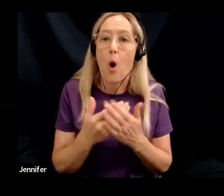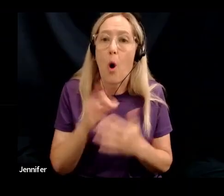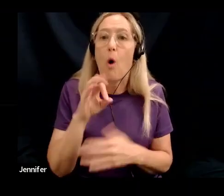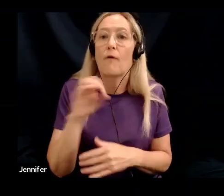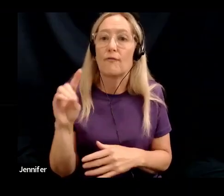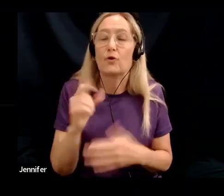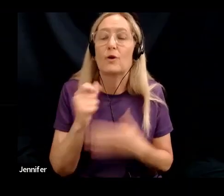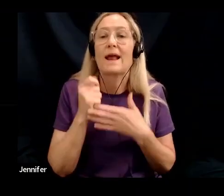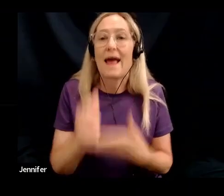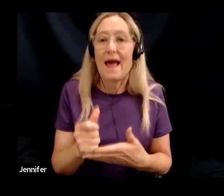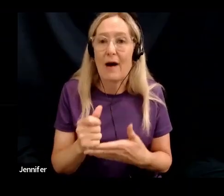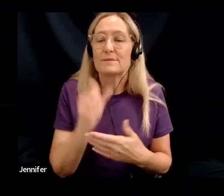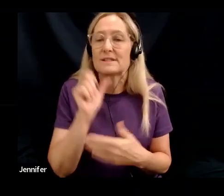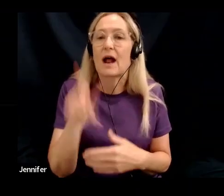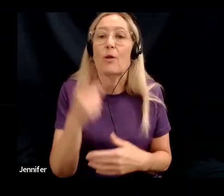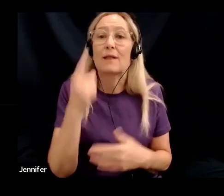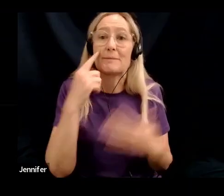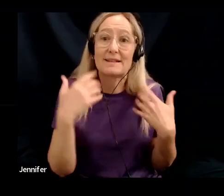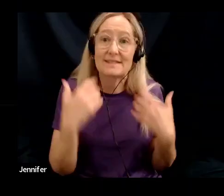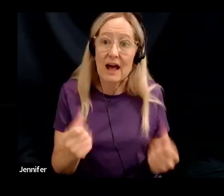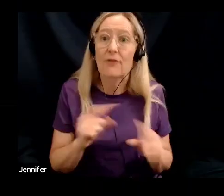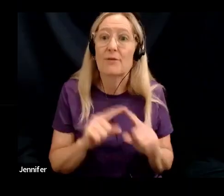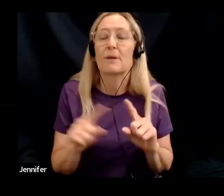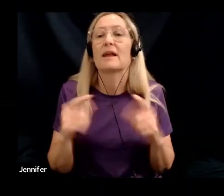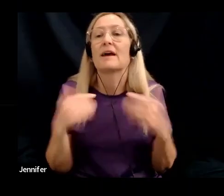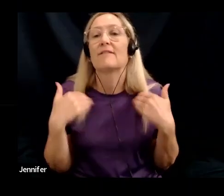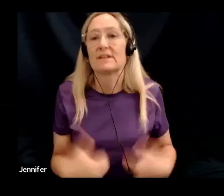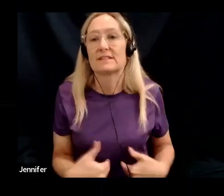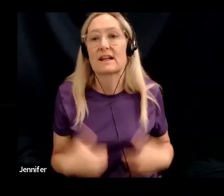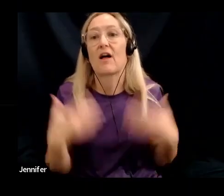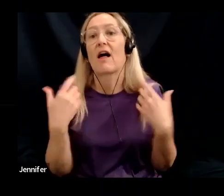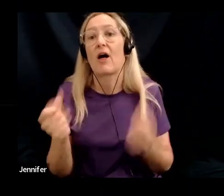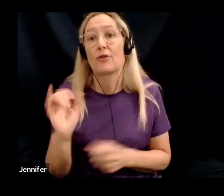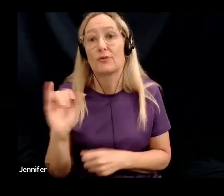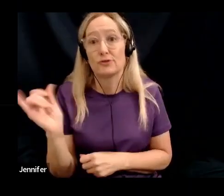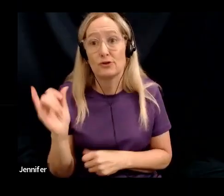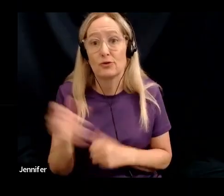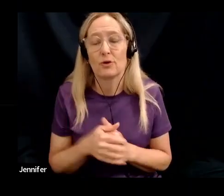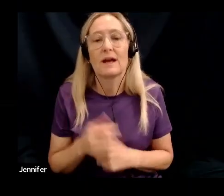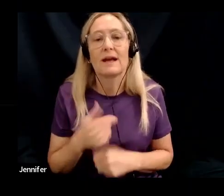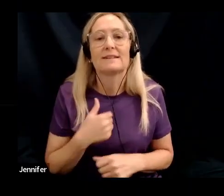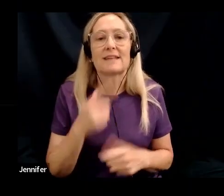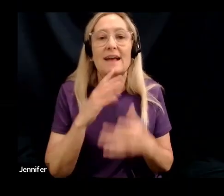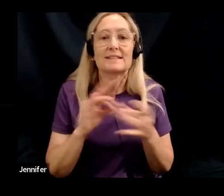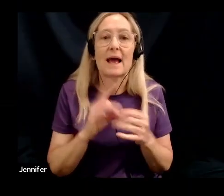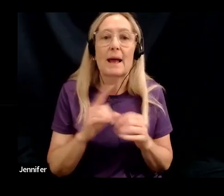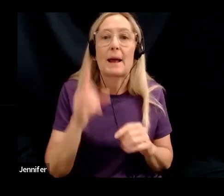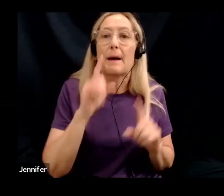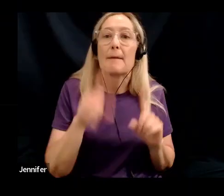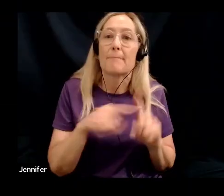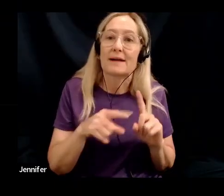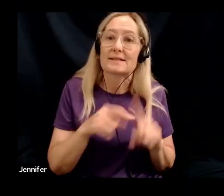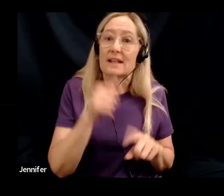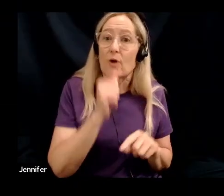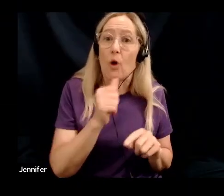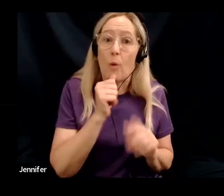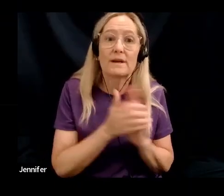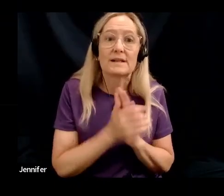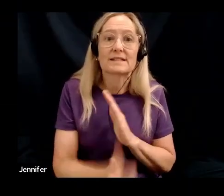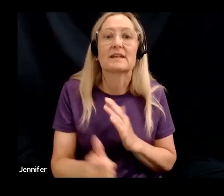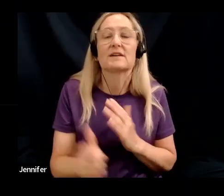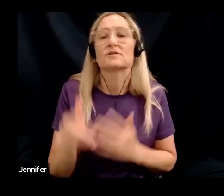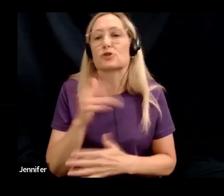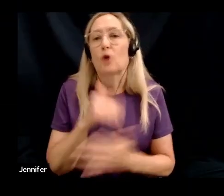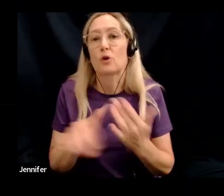also help not just our mental health, but physical health as well. As I mentioned before, positive coping skills, social